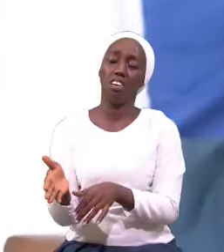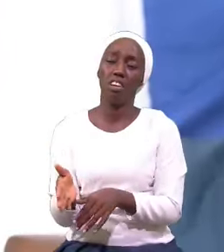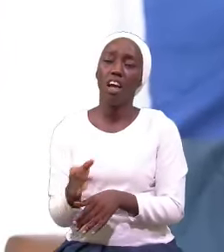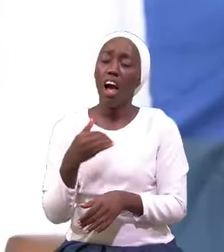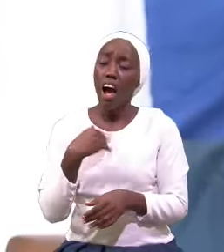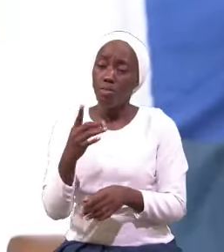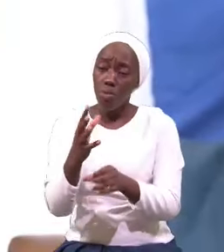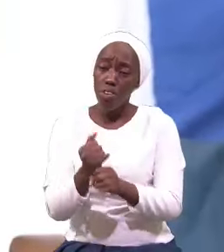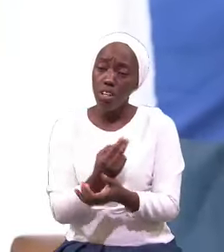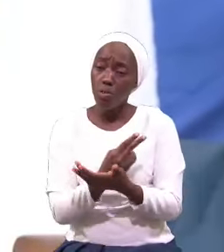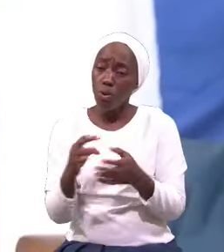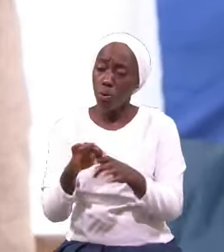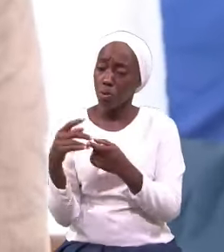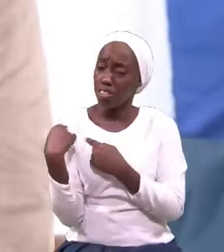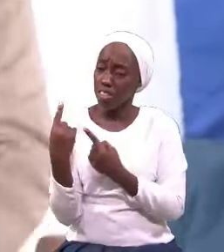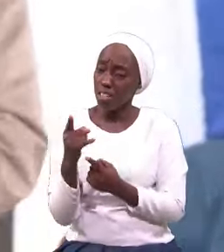you believed?